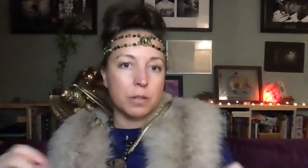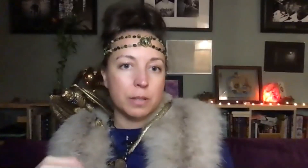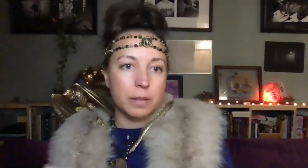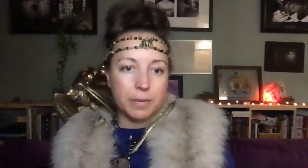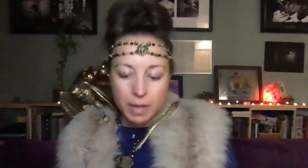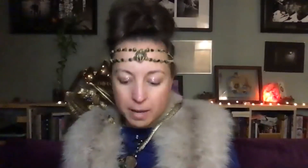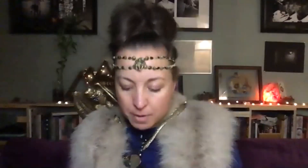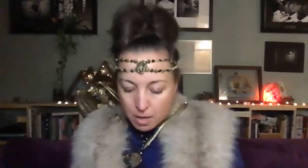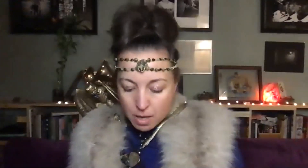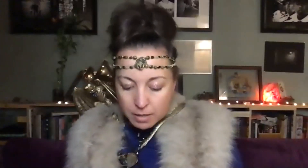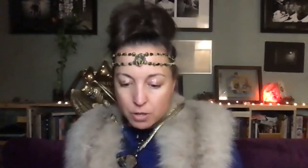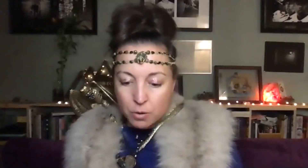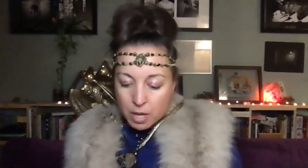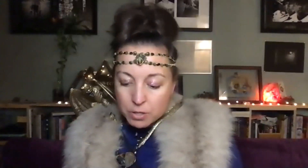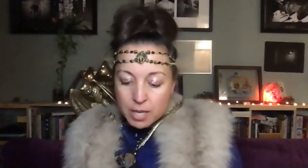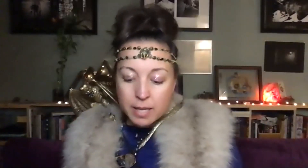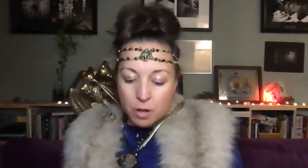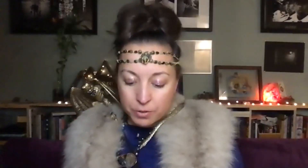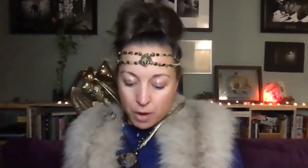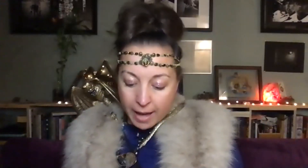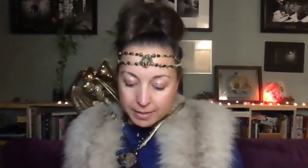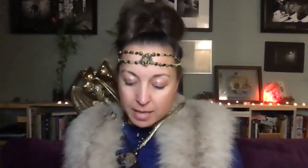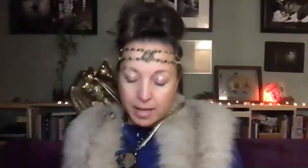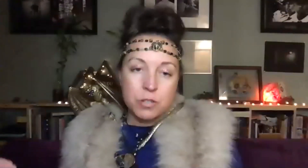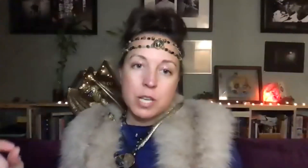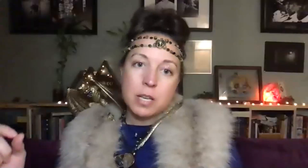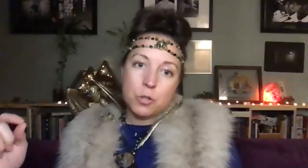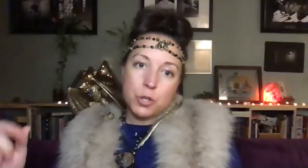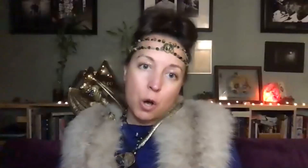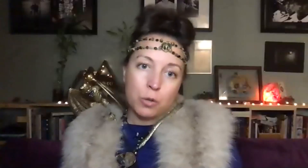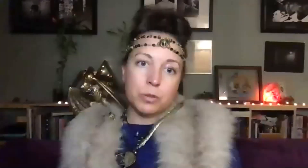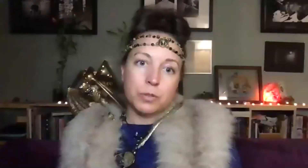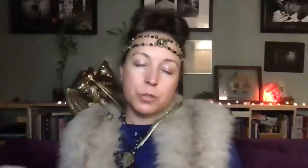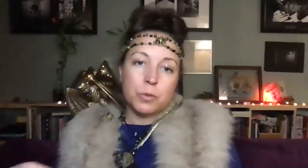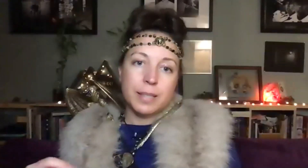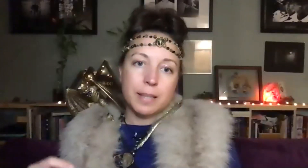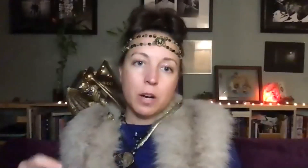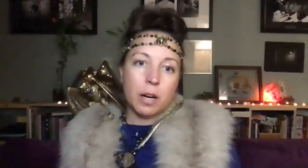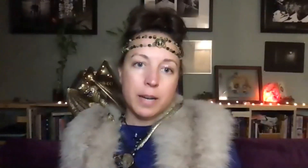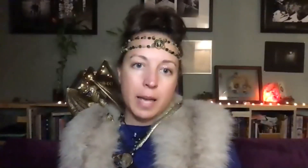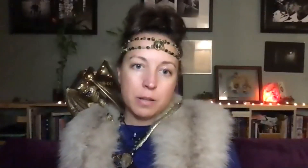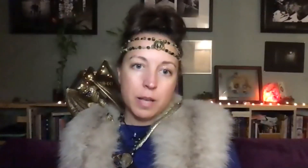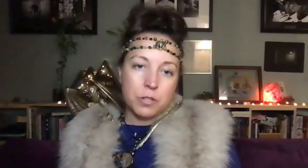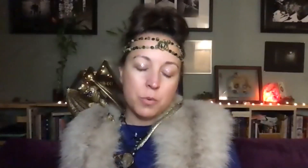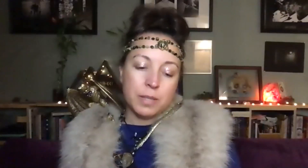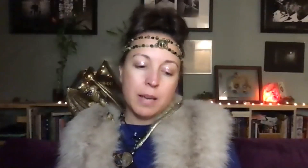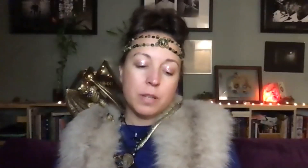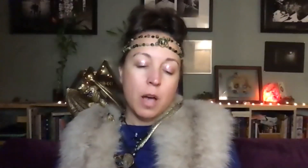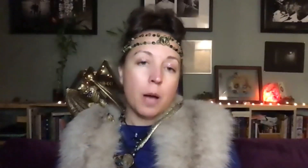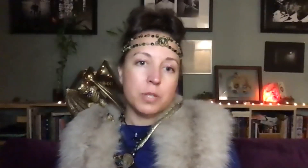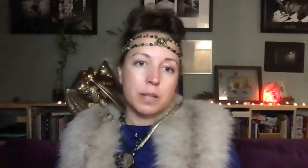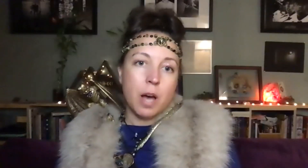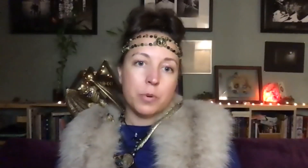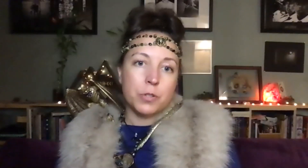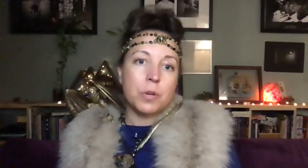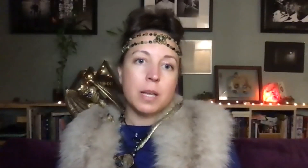this current lifetime. And so she is also asking that she chose to disincarnate, and she was given the